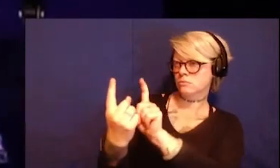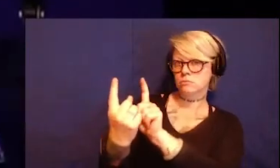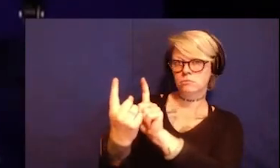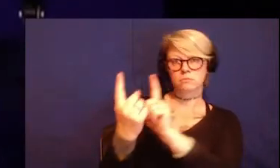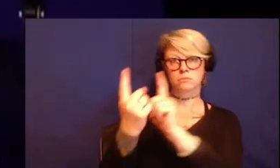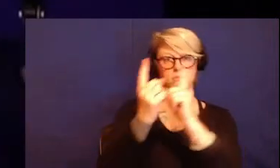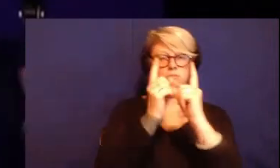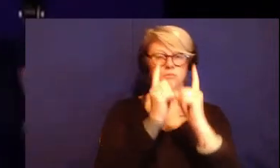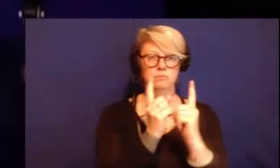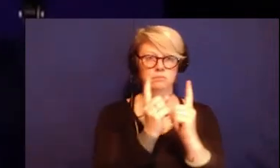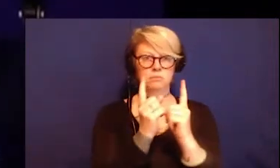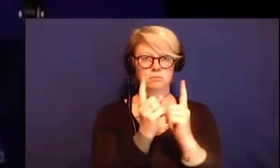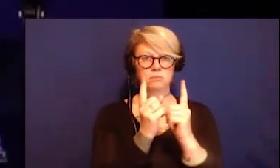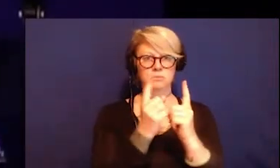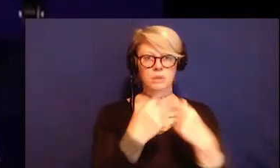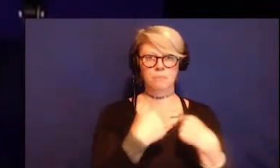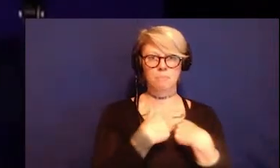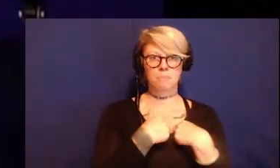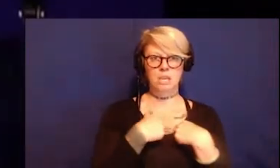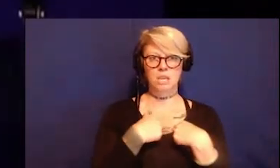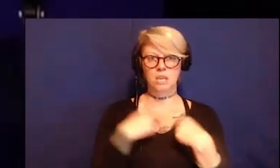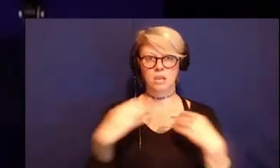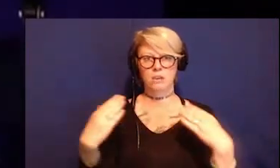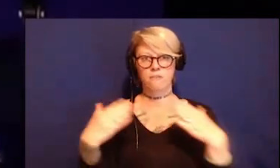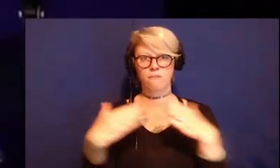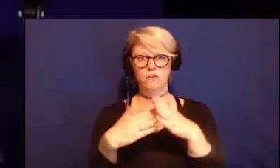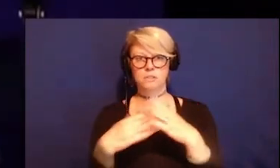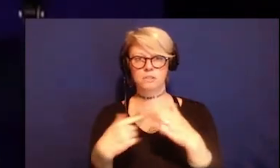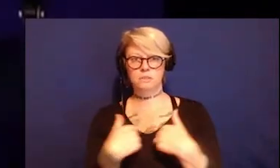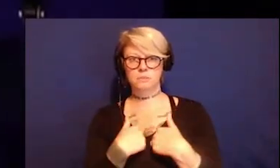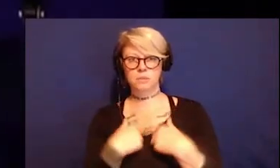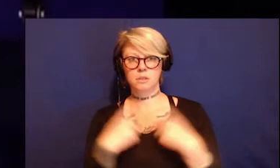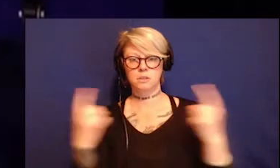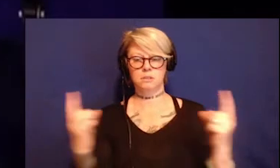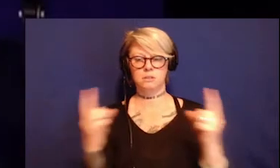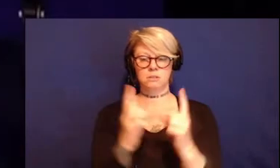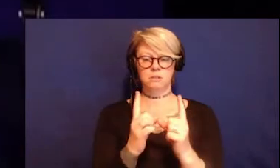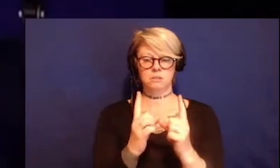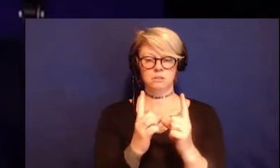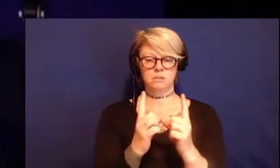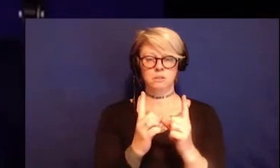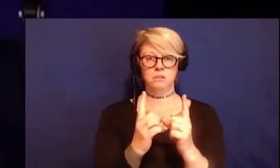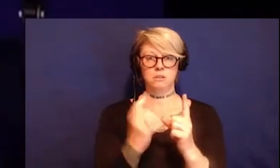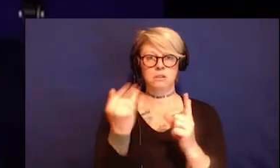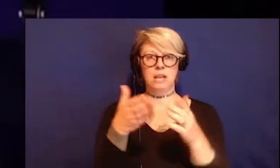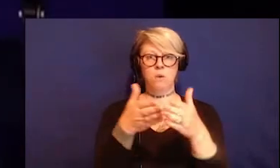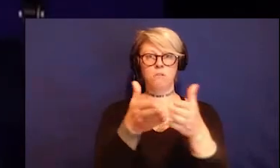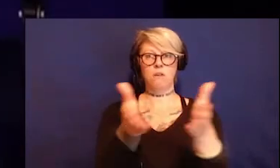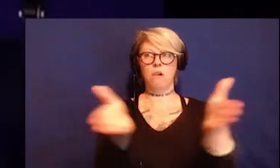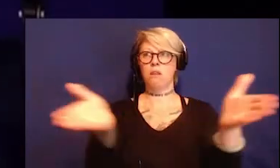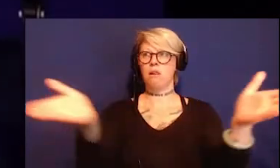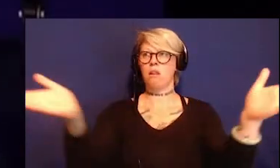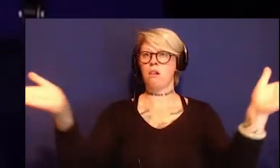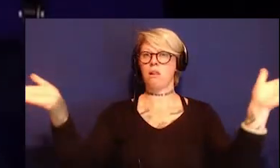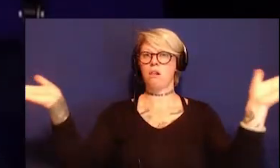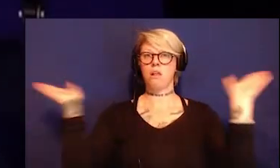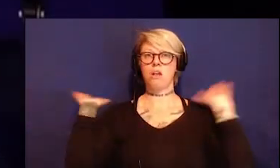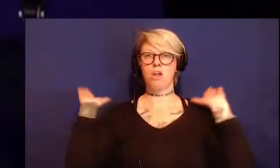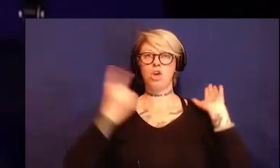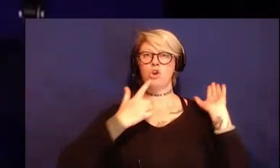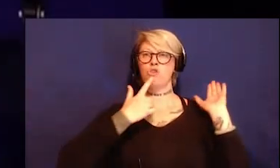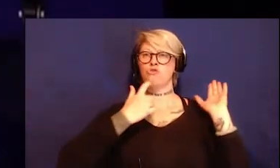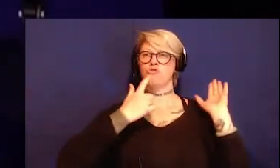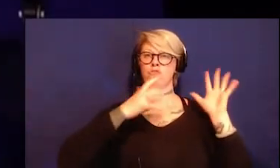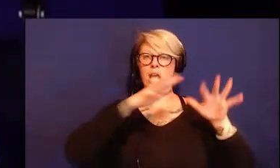herself. The marquee opens completely, and we're now standing in a very large red plain filled with cracks in the